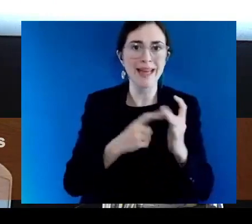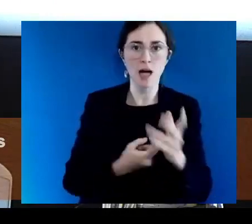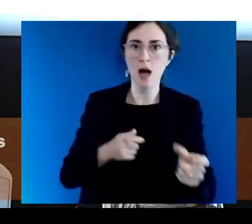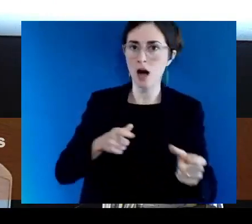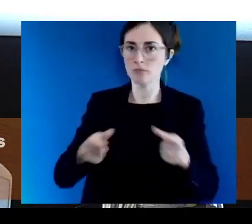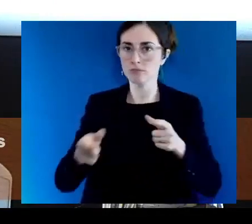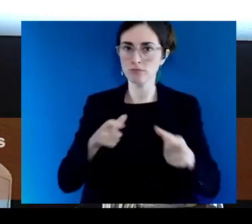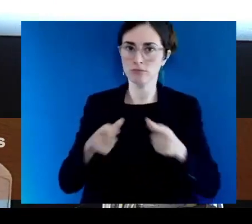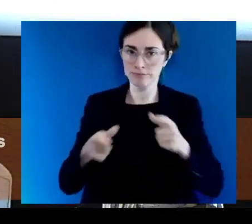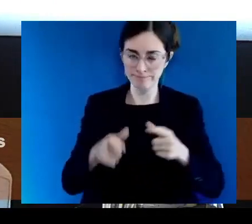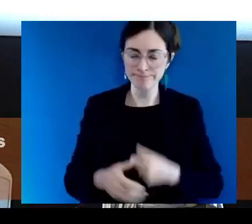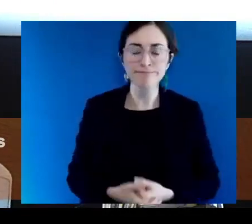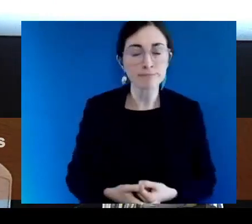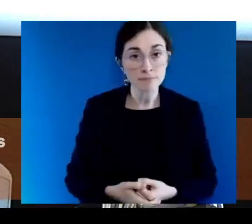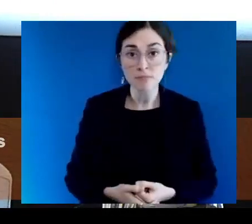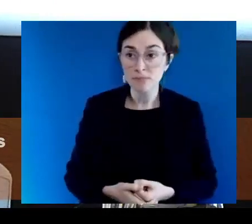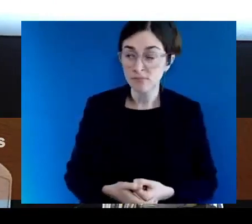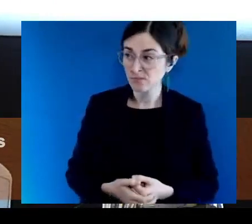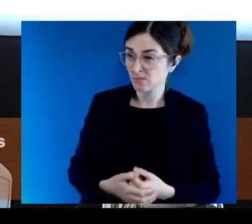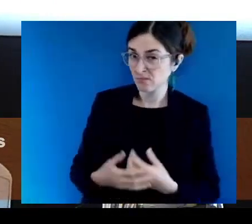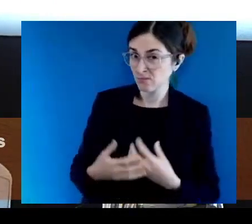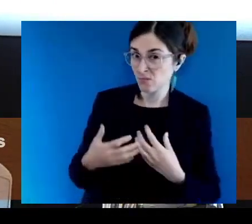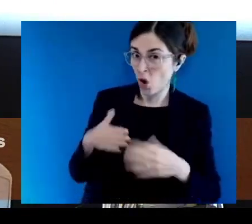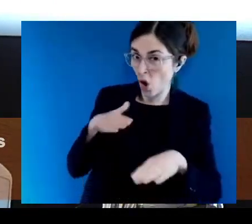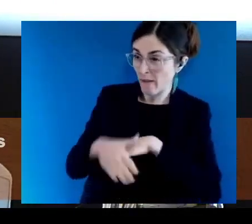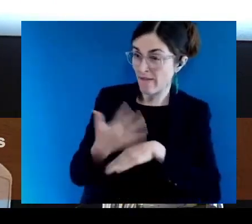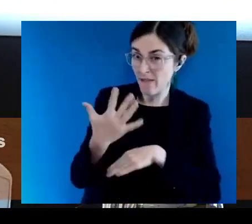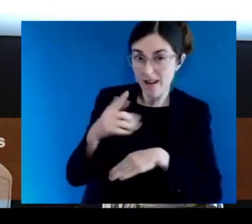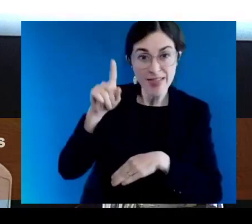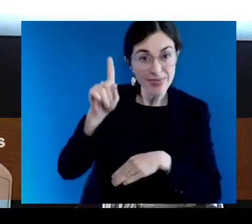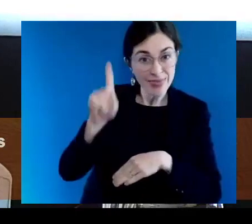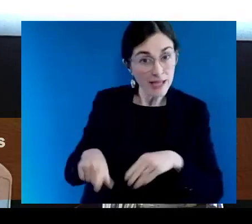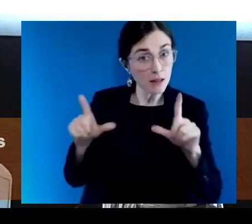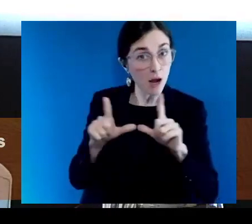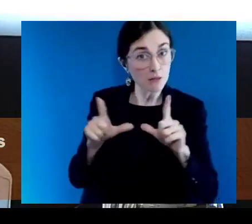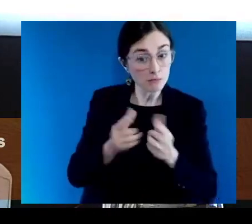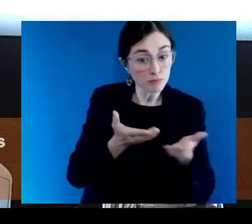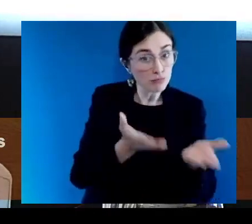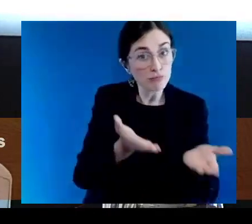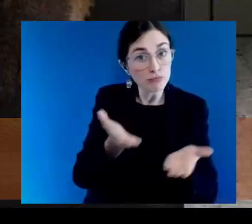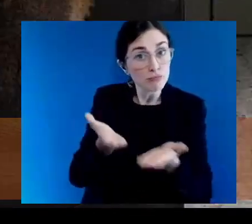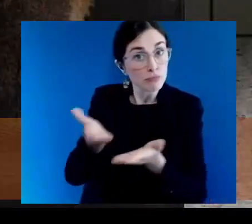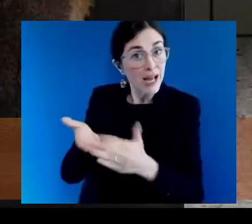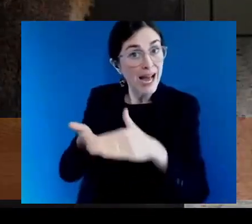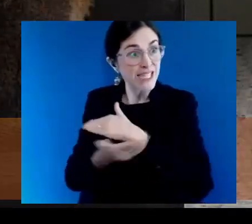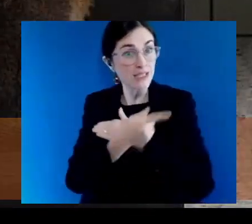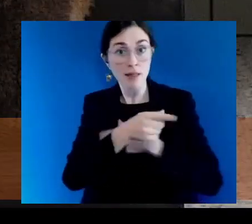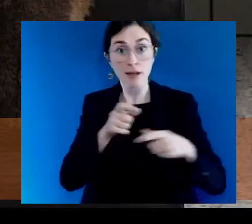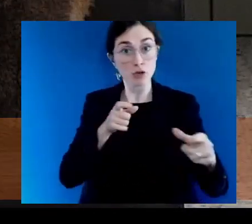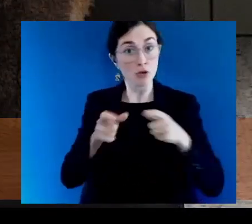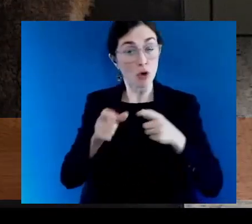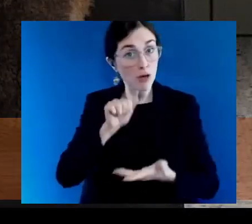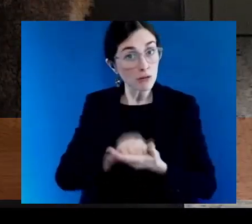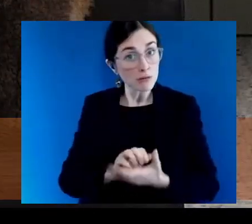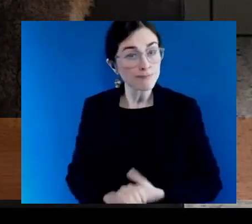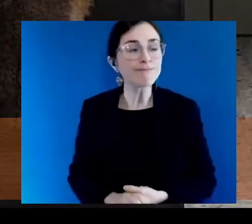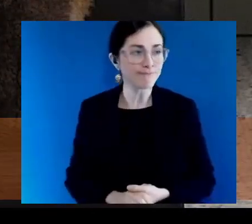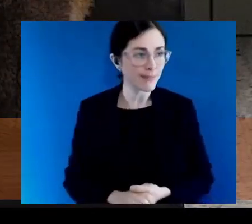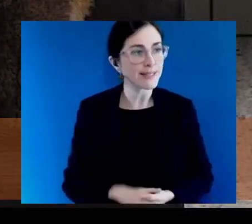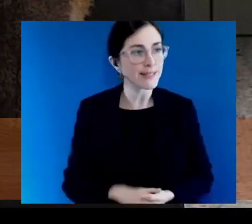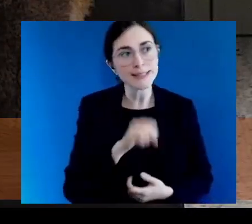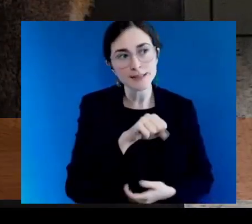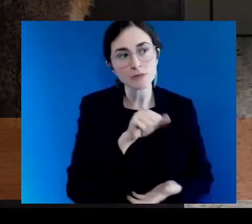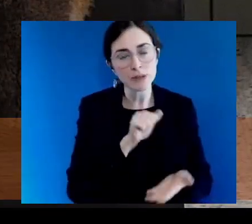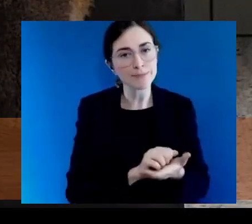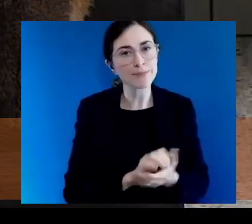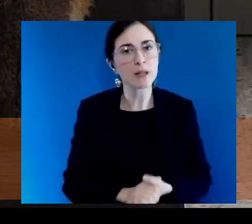More than 5,000 licences have been granted under the minerals legislative regime. Is that correct? That's correct. And to your